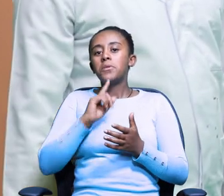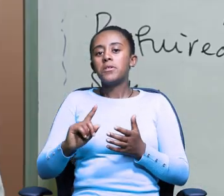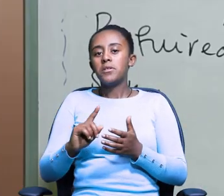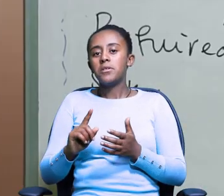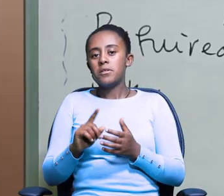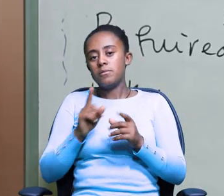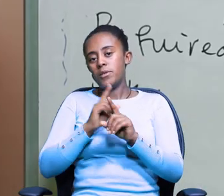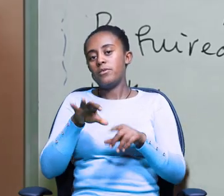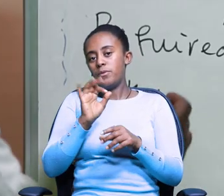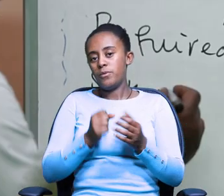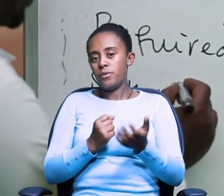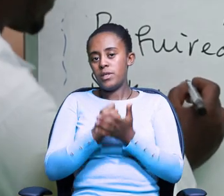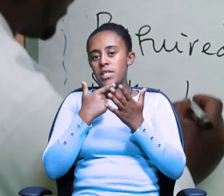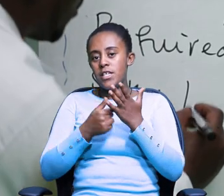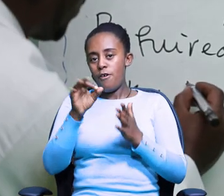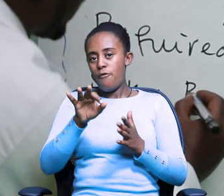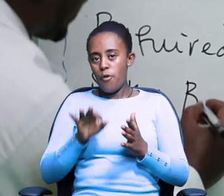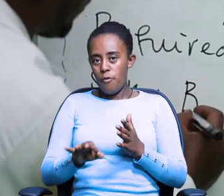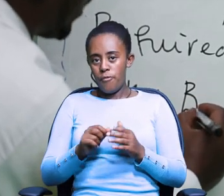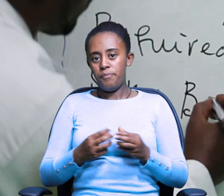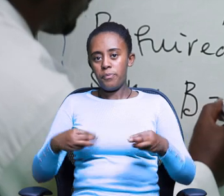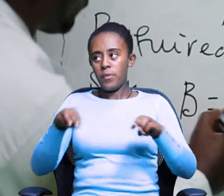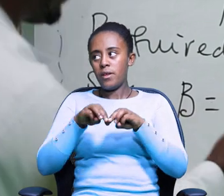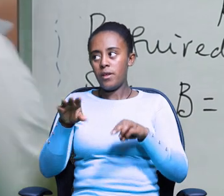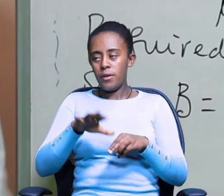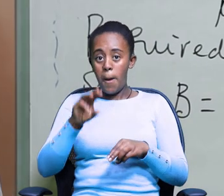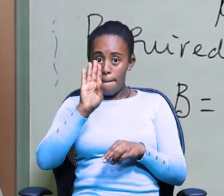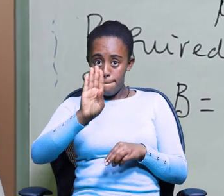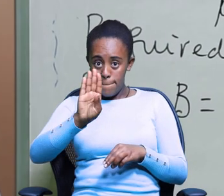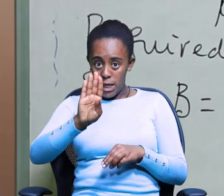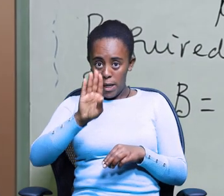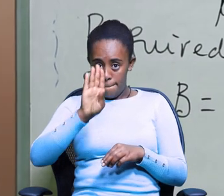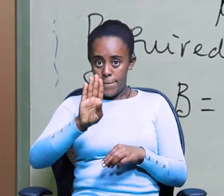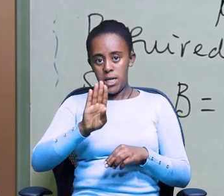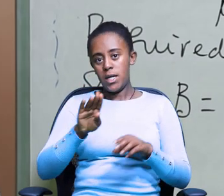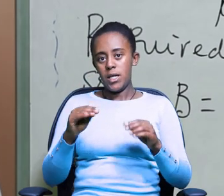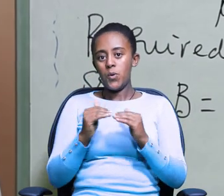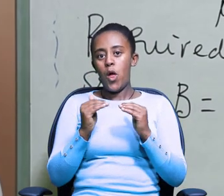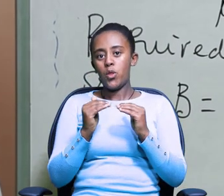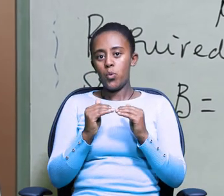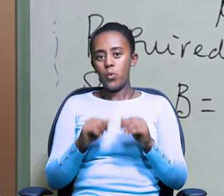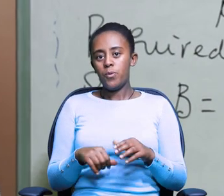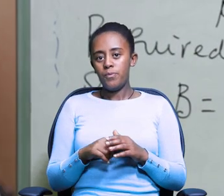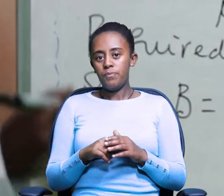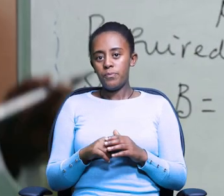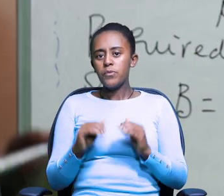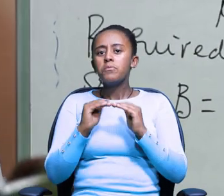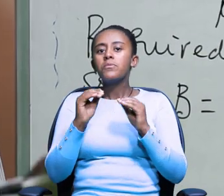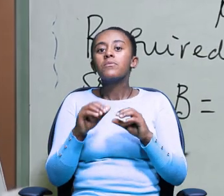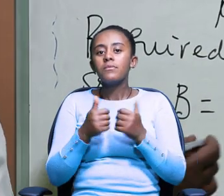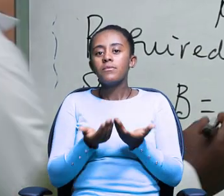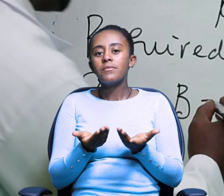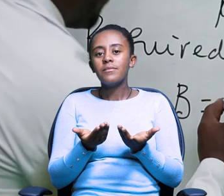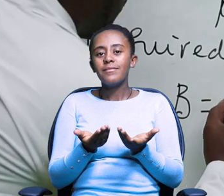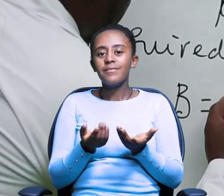solenoid. This formula is magnetic field of solenoid is equal to, okay, who can tell